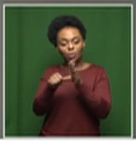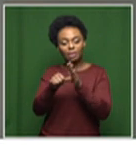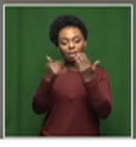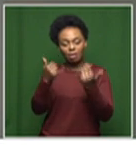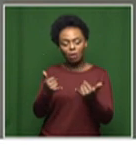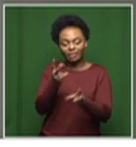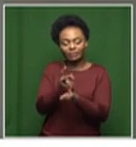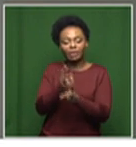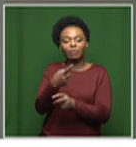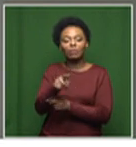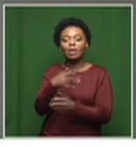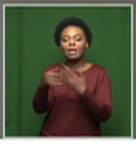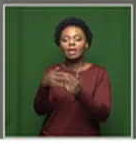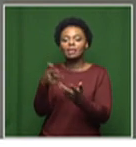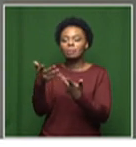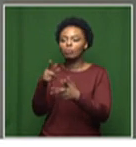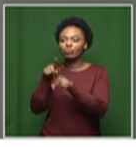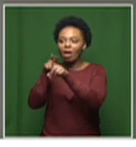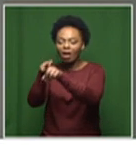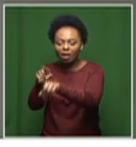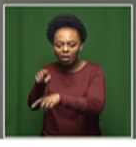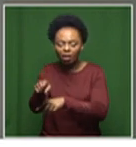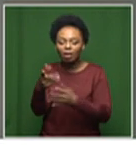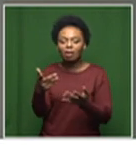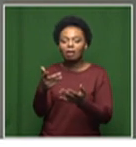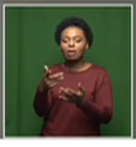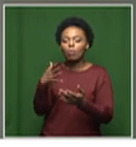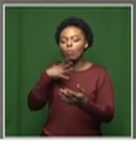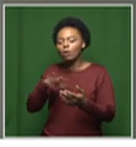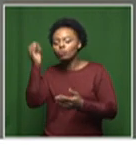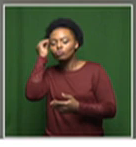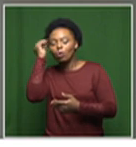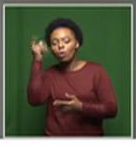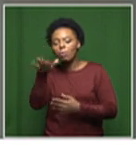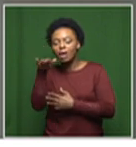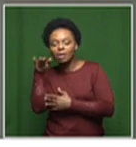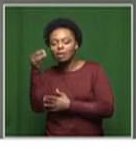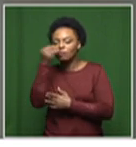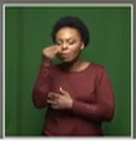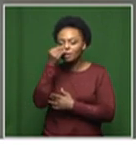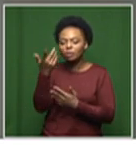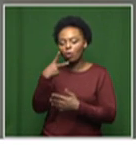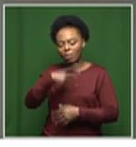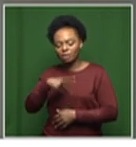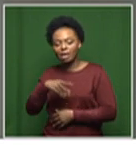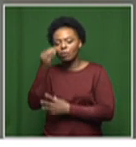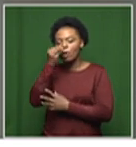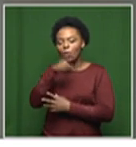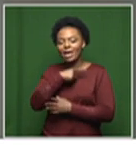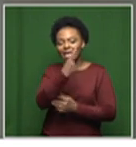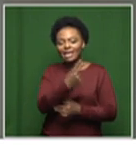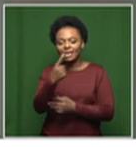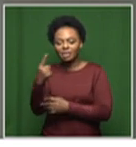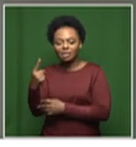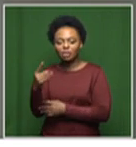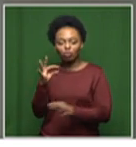so difficult for any hacker to steal your banking information or your personal information, because each transaction is